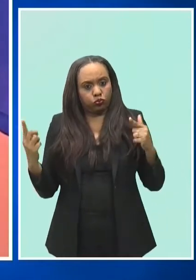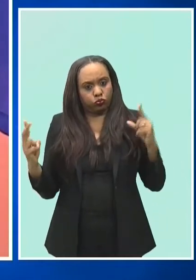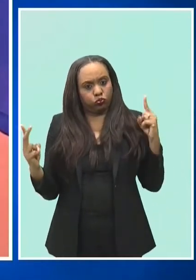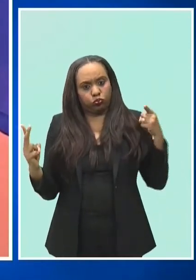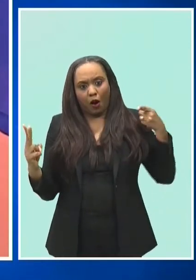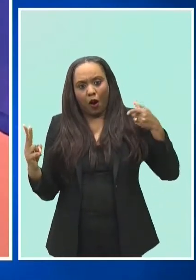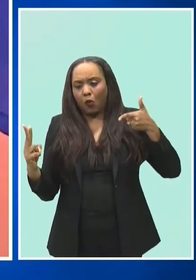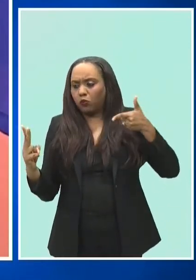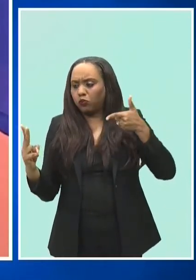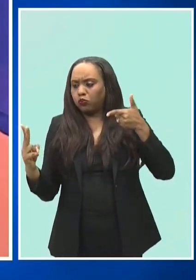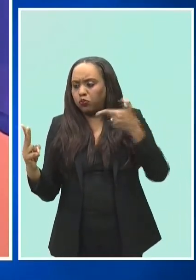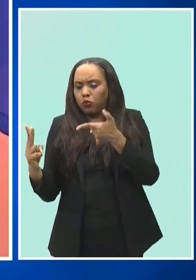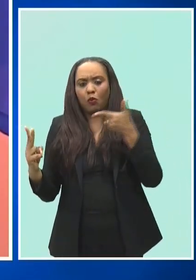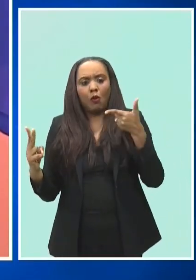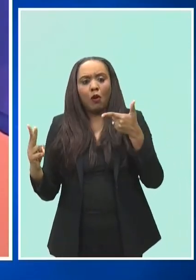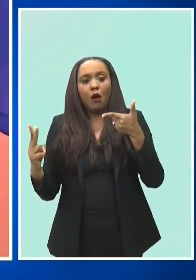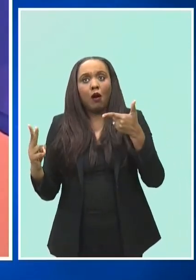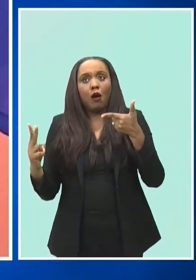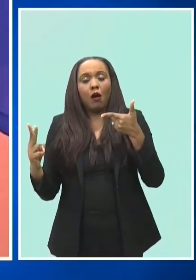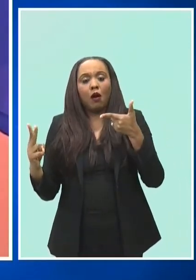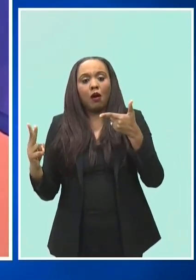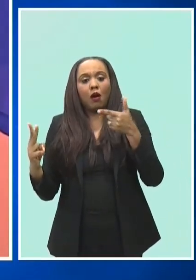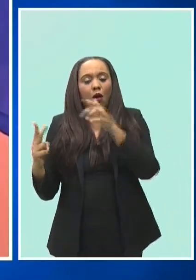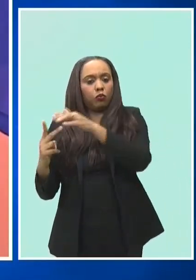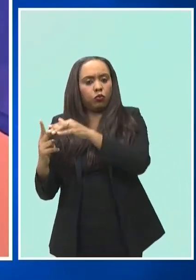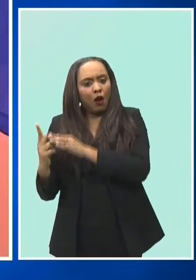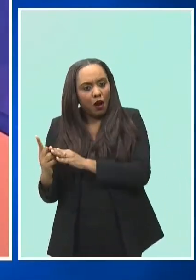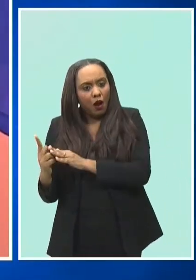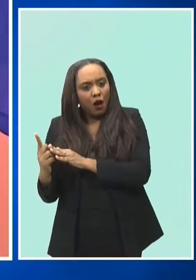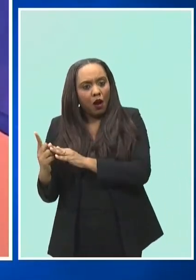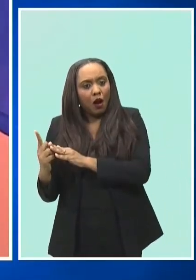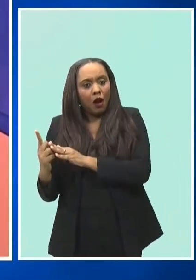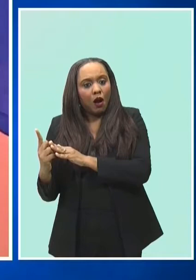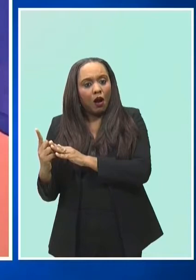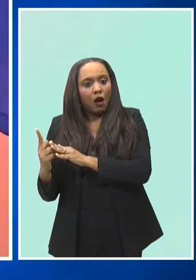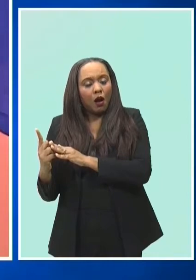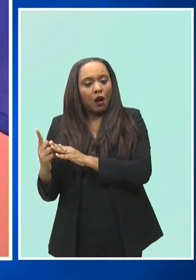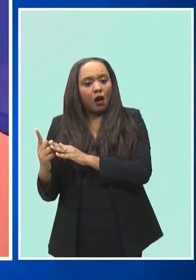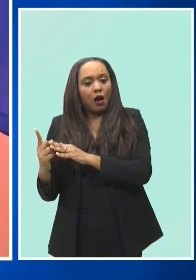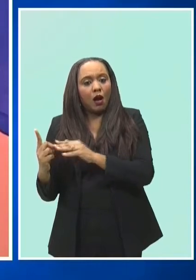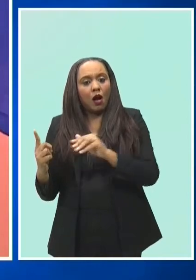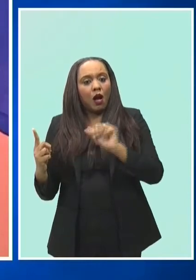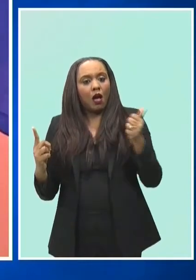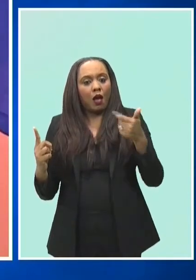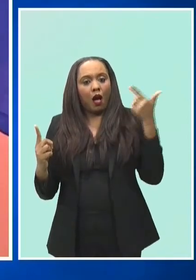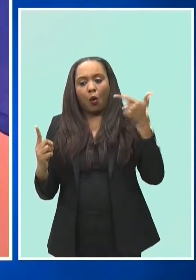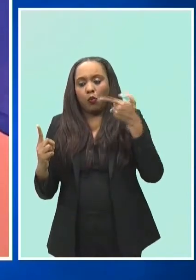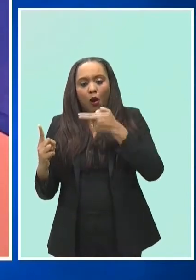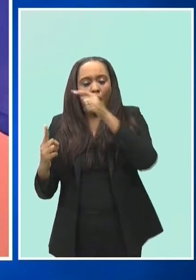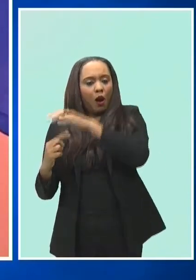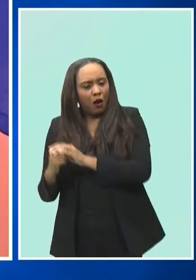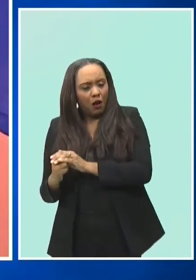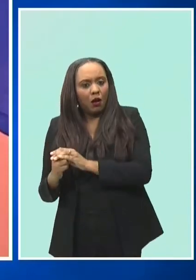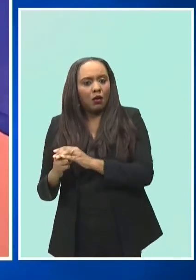at Delgado. As a result, Valladares was also fired upon,